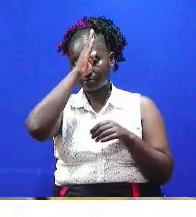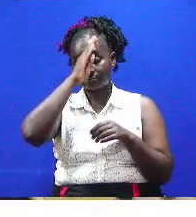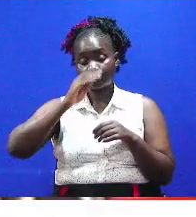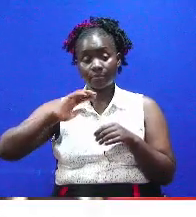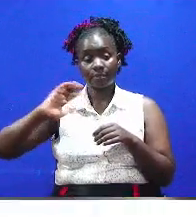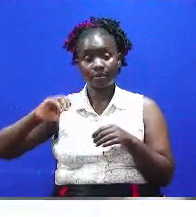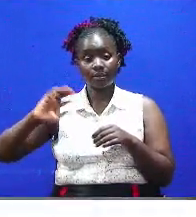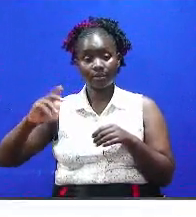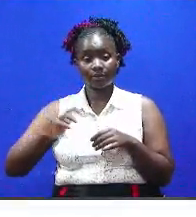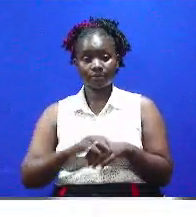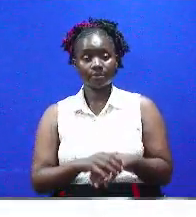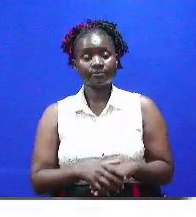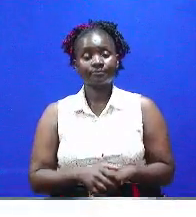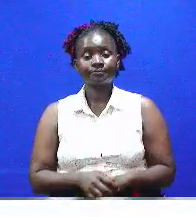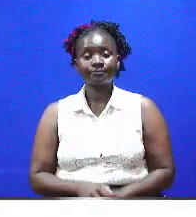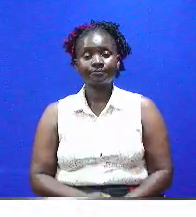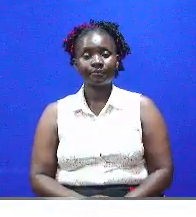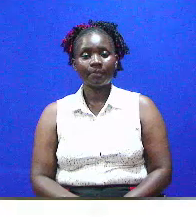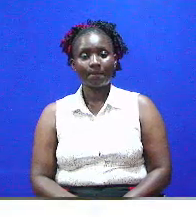Bungoma